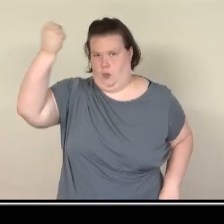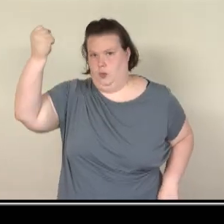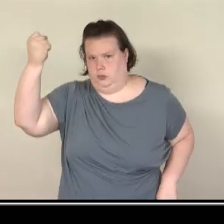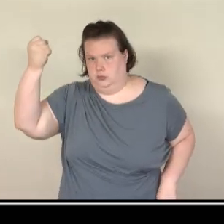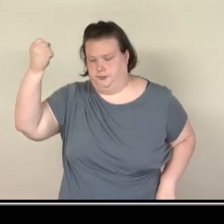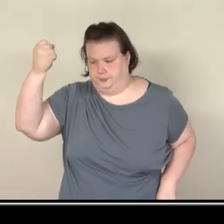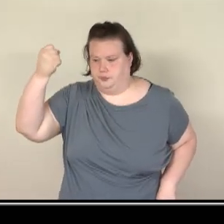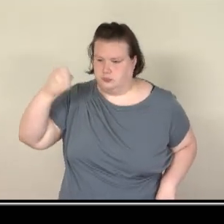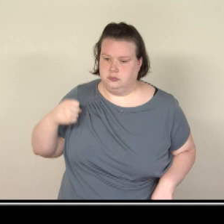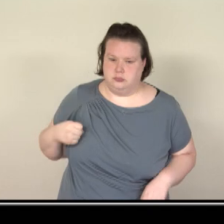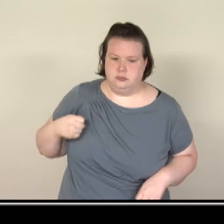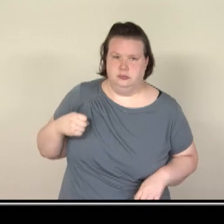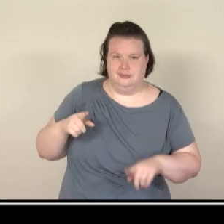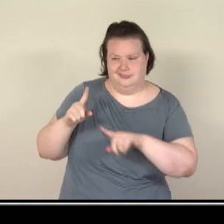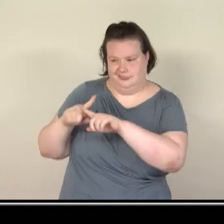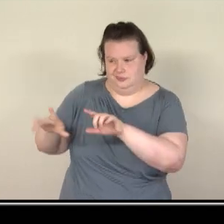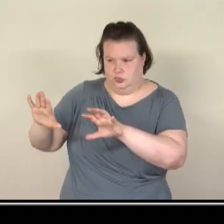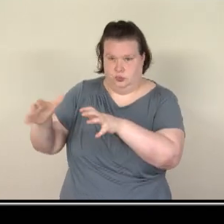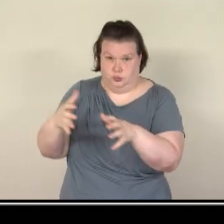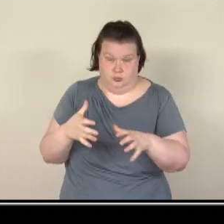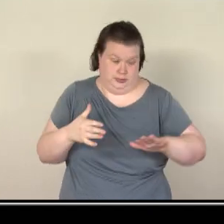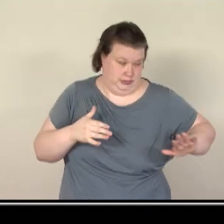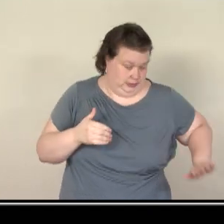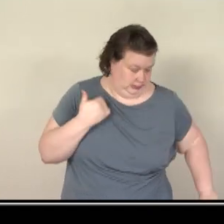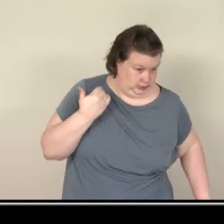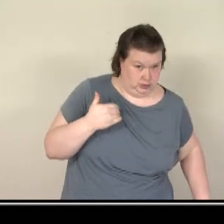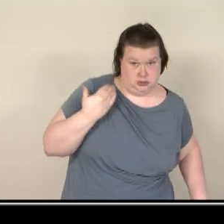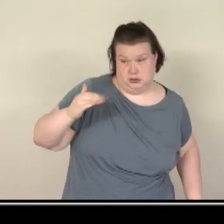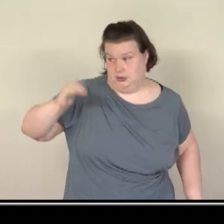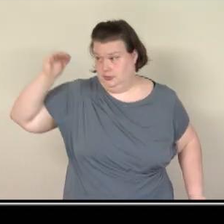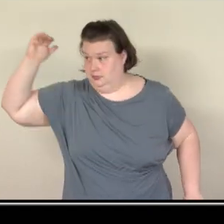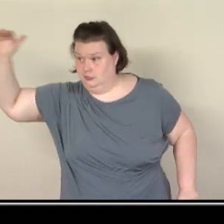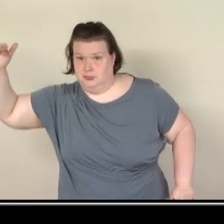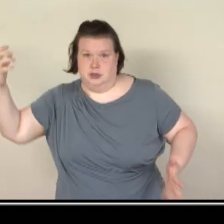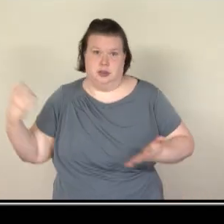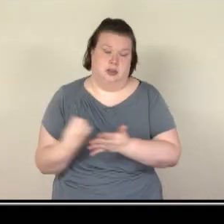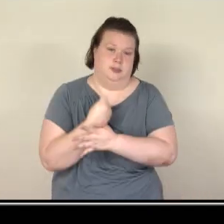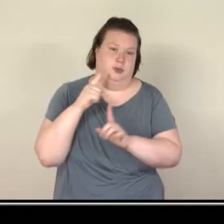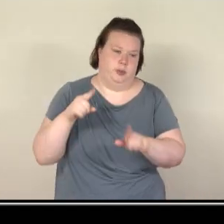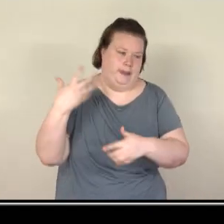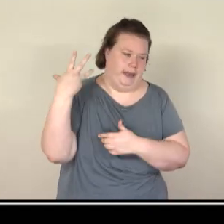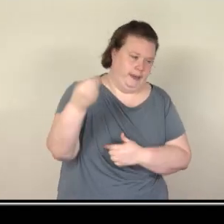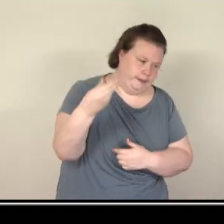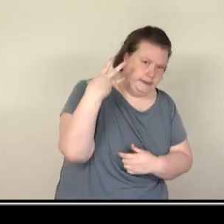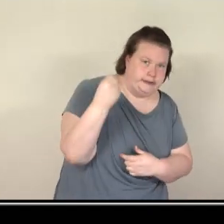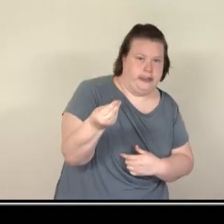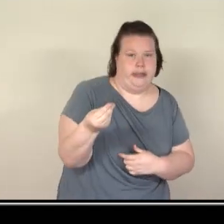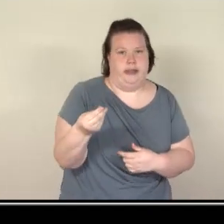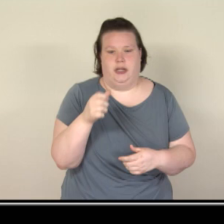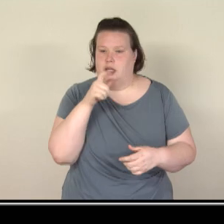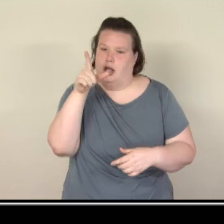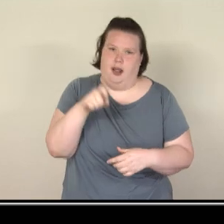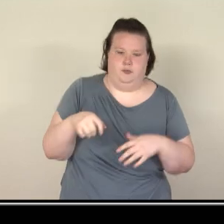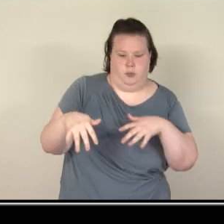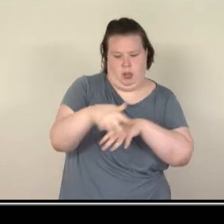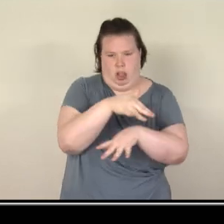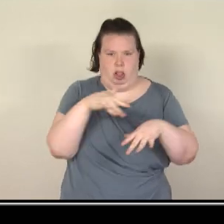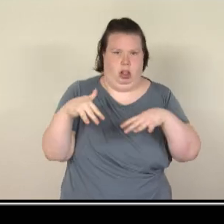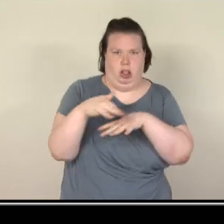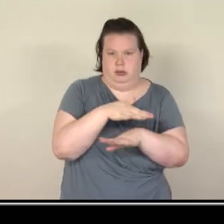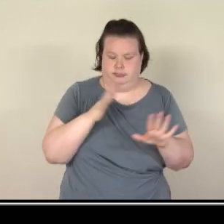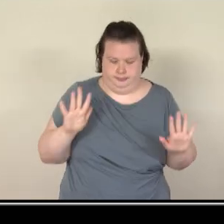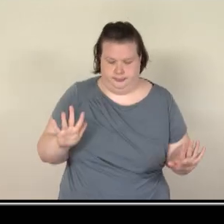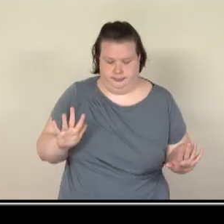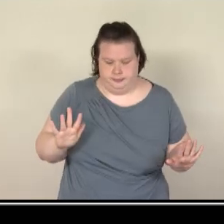the users, is making sure that the little ones and the big ones have that opportunity to get outside and have some separation, as well as then at the